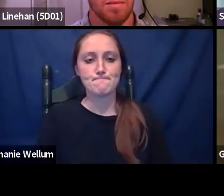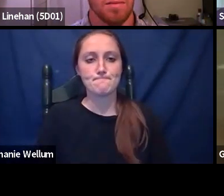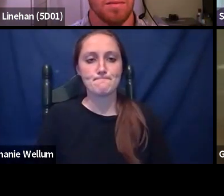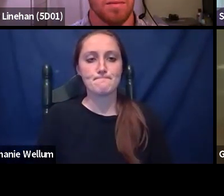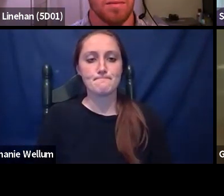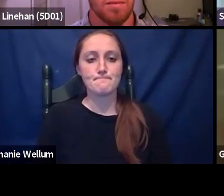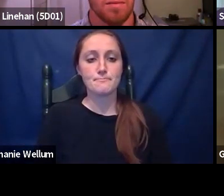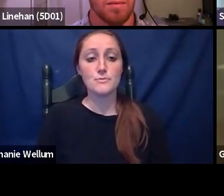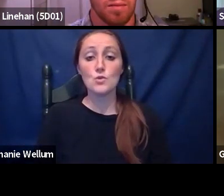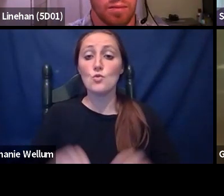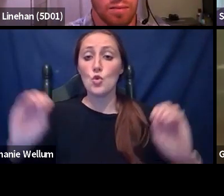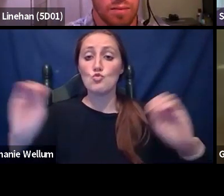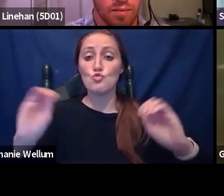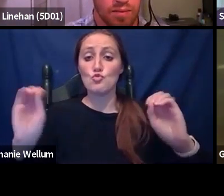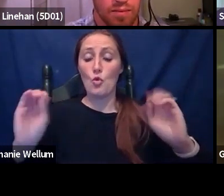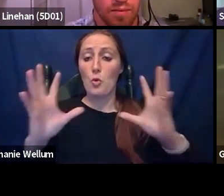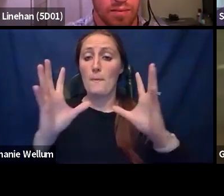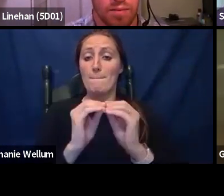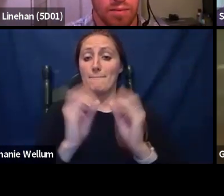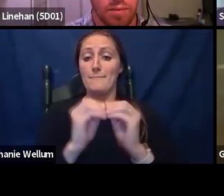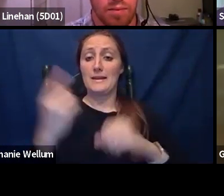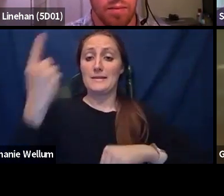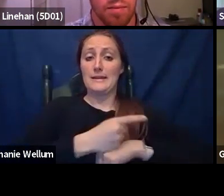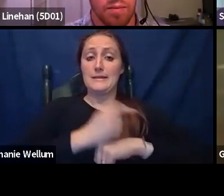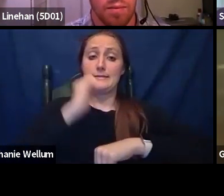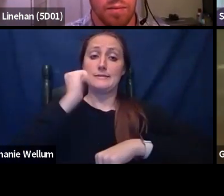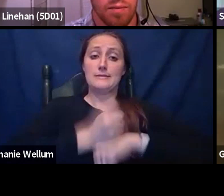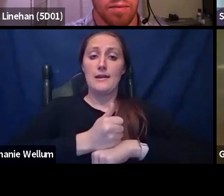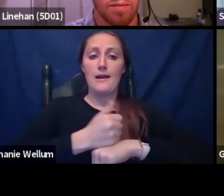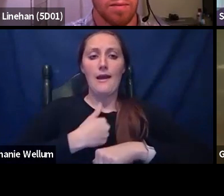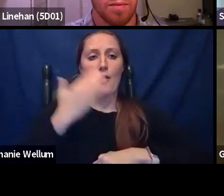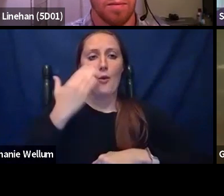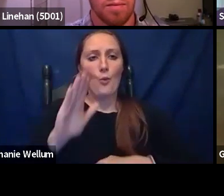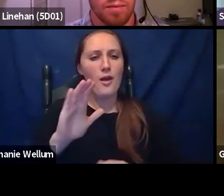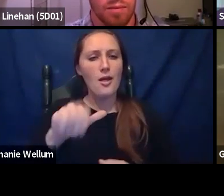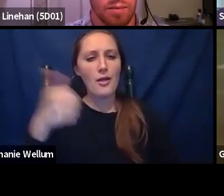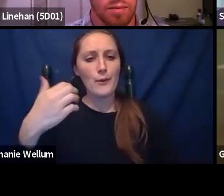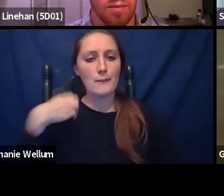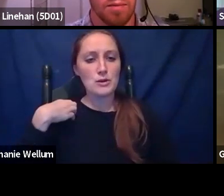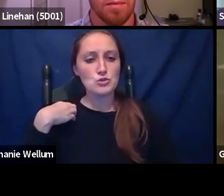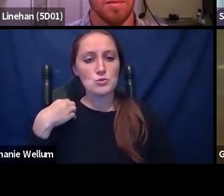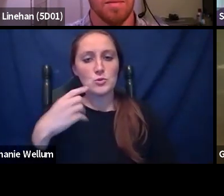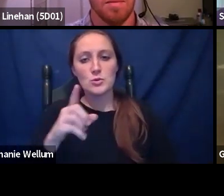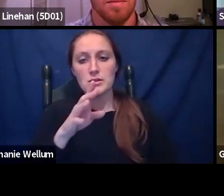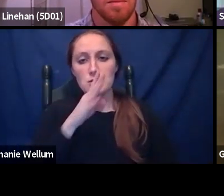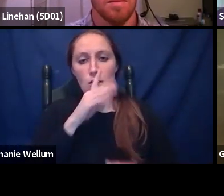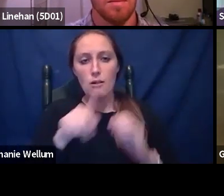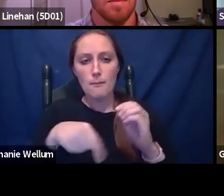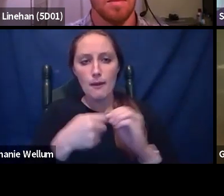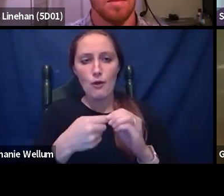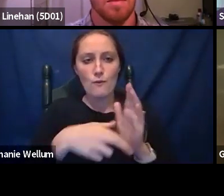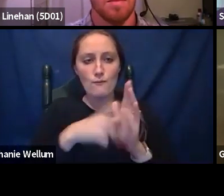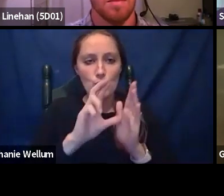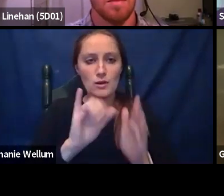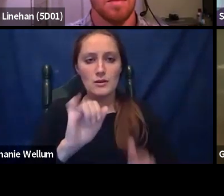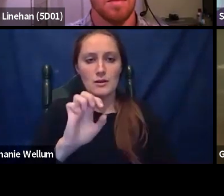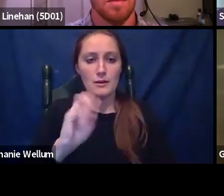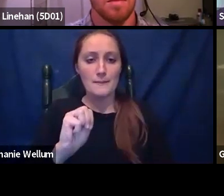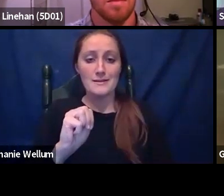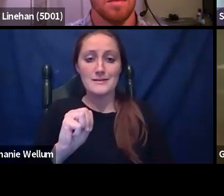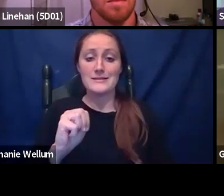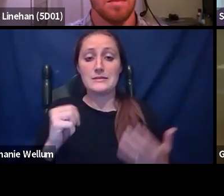a hearing date set. I don't know if the other commissioners, you know, you heard a lot of talk about reviewing items. So commissioners, since there's not a